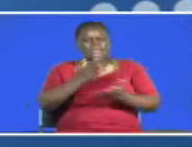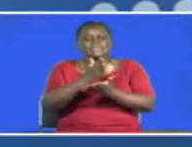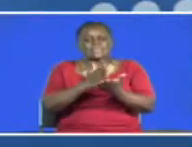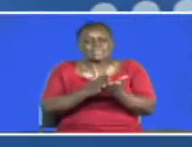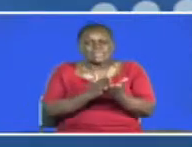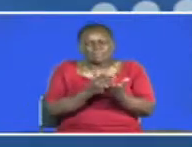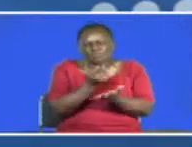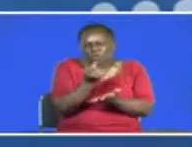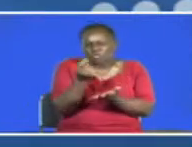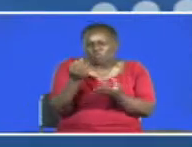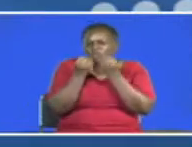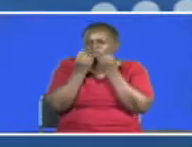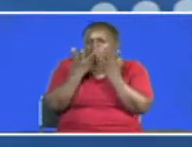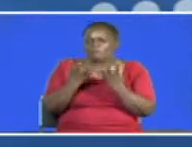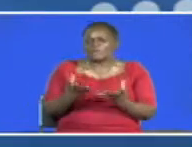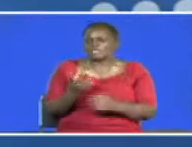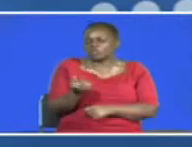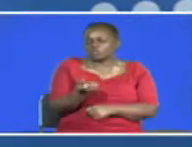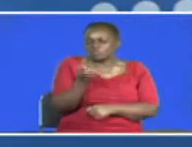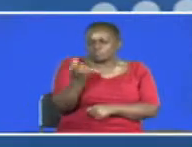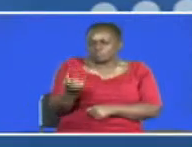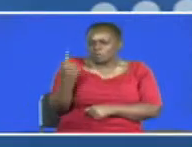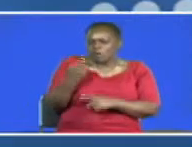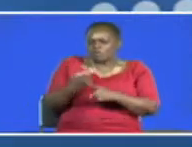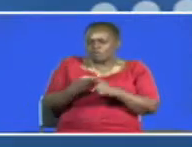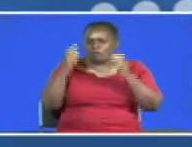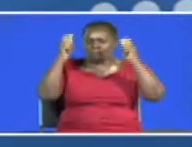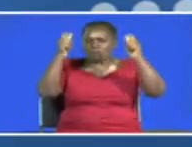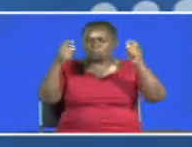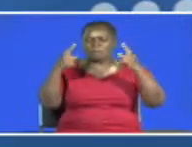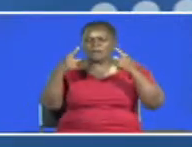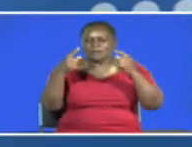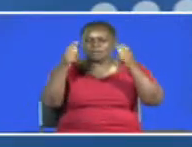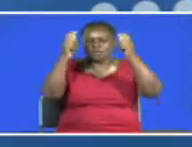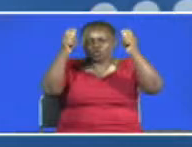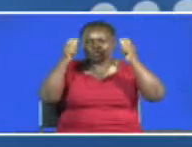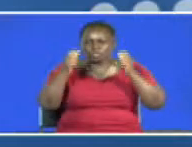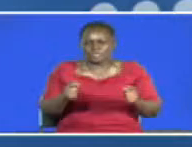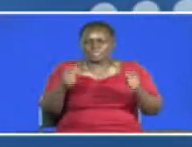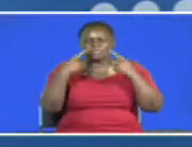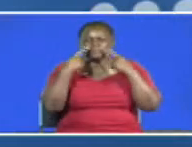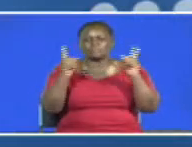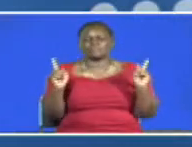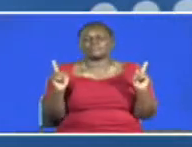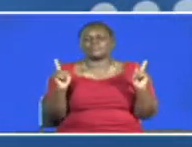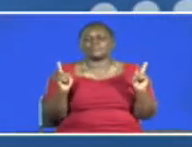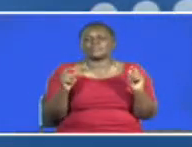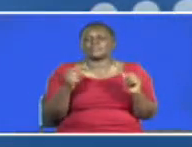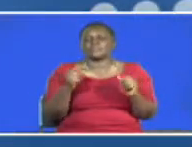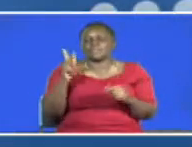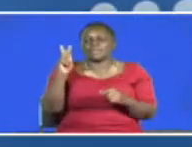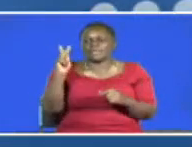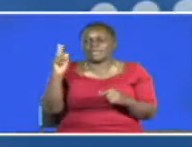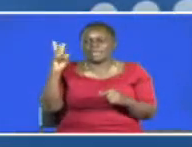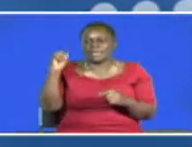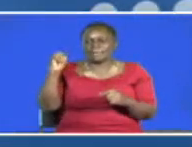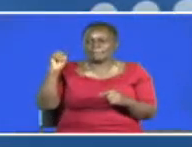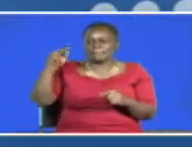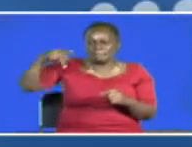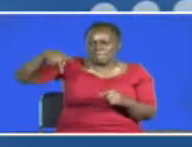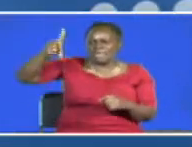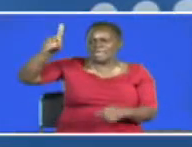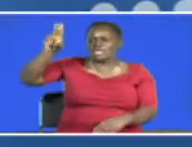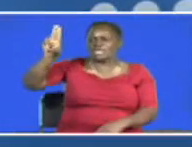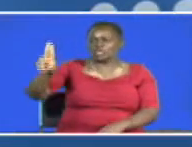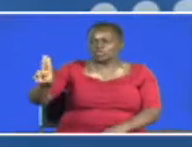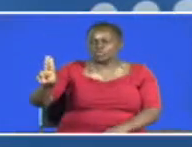Of the nitty-gritty details that are arising from that strike notice that has been issued today by the Kenya Medical Practitioners,